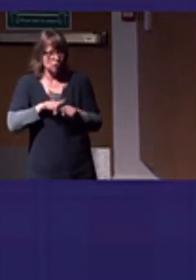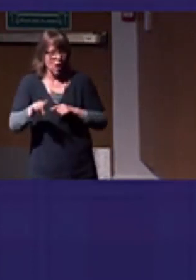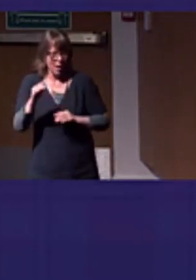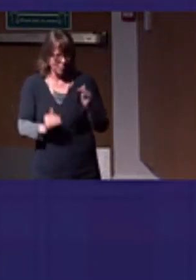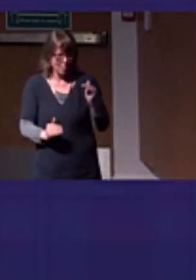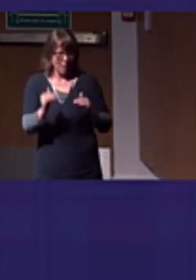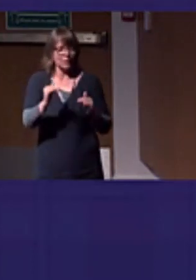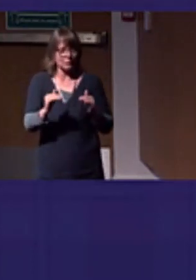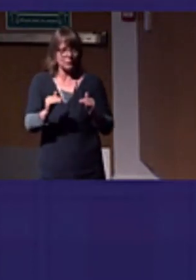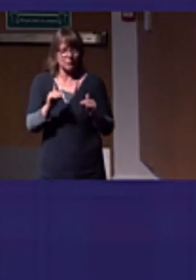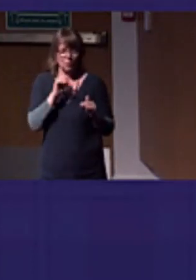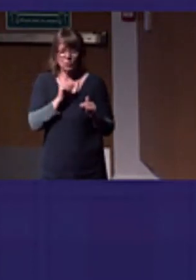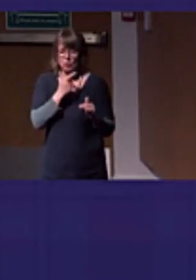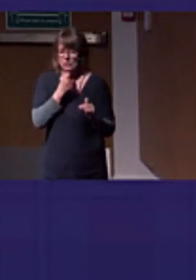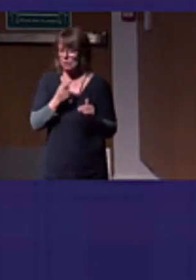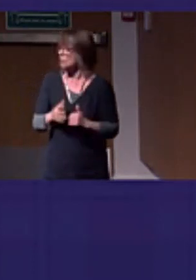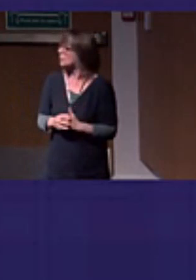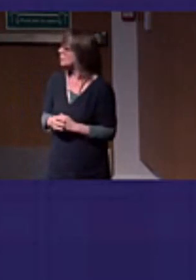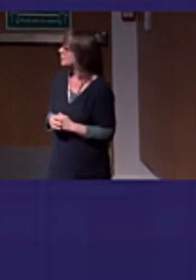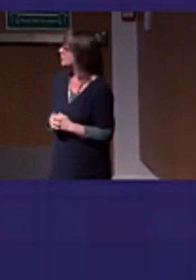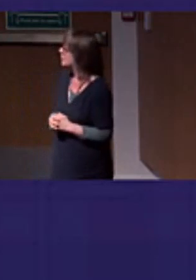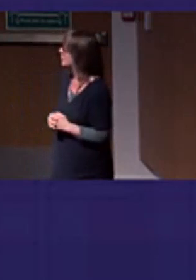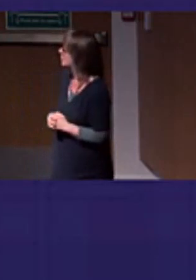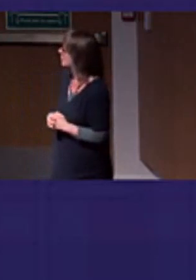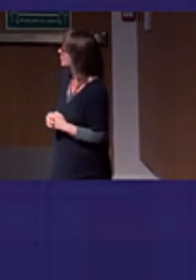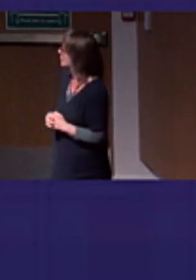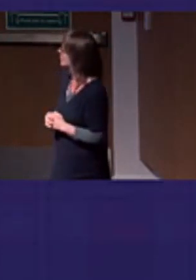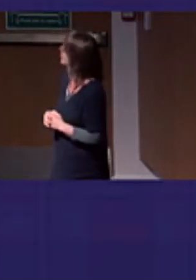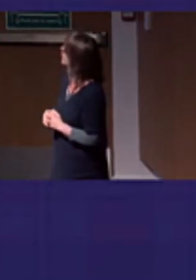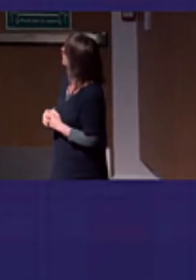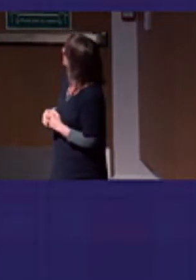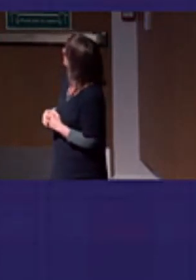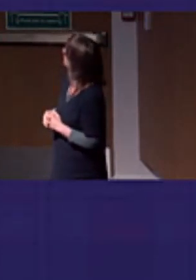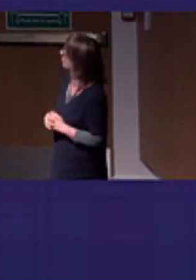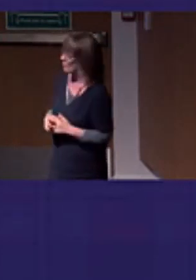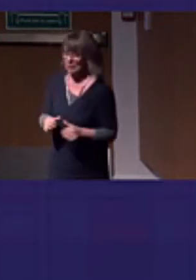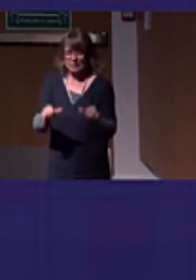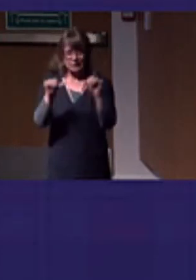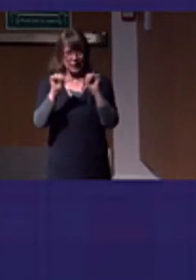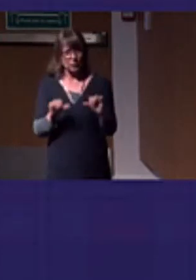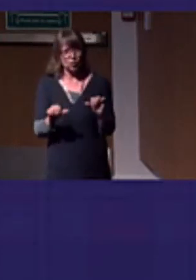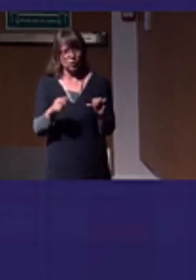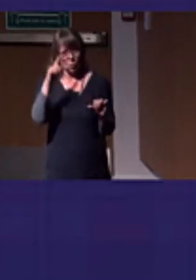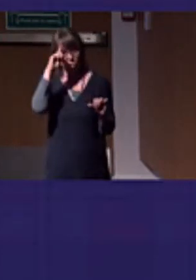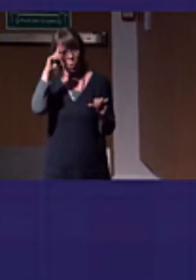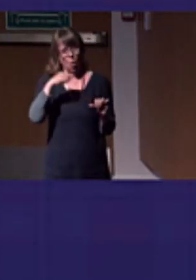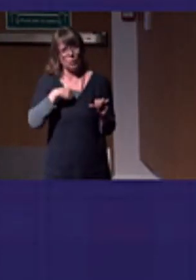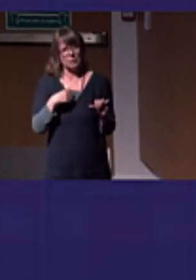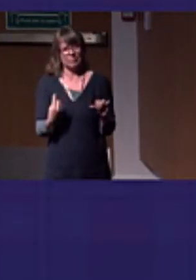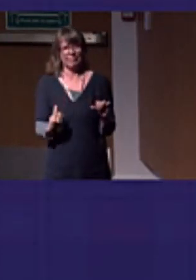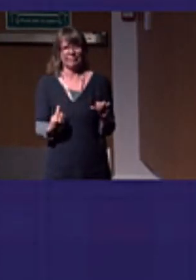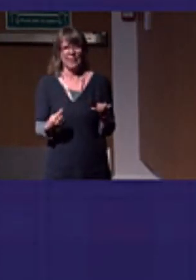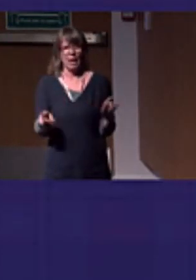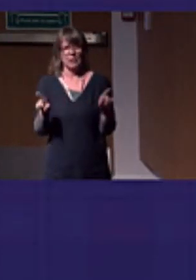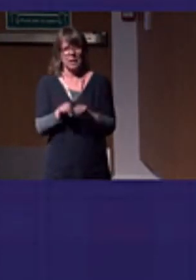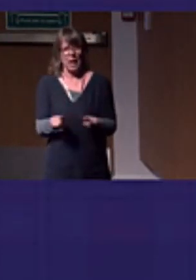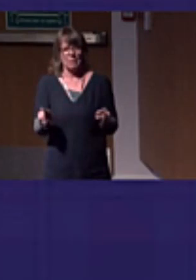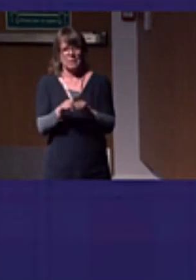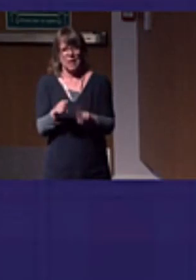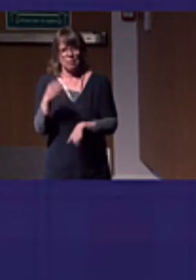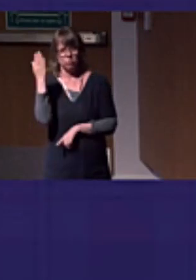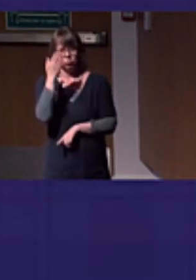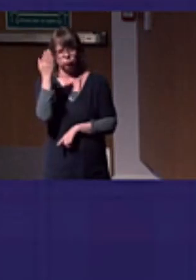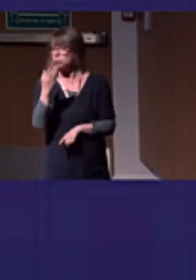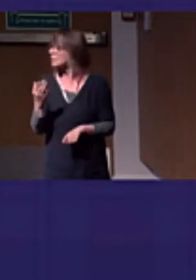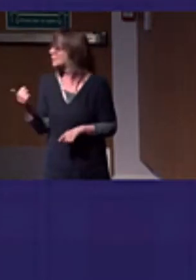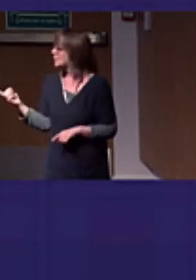speakers. So we proved them wrong on that one. The next year, we thought, we don't want to hear the same, I'm going to drop an